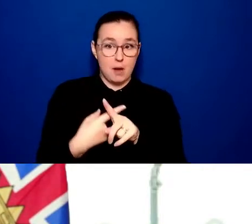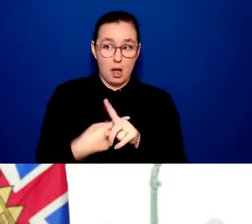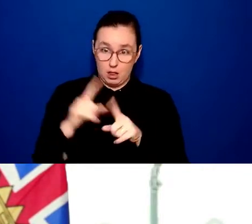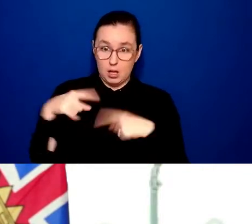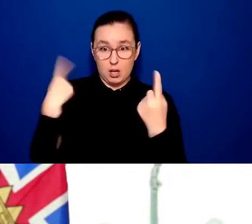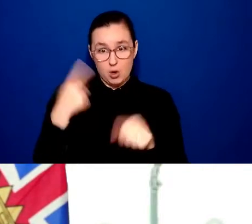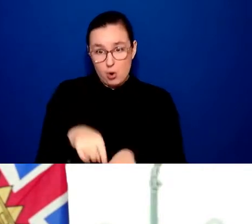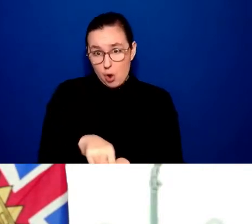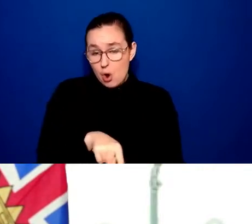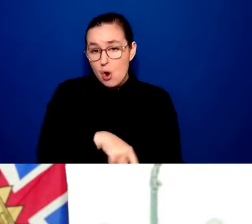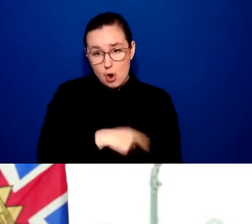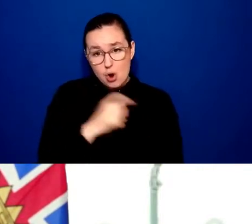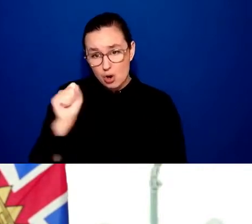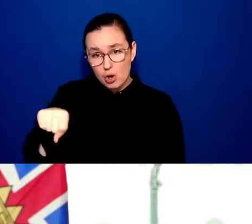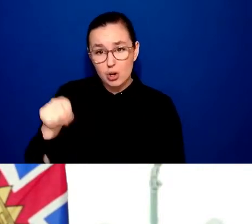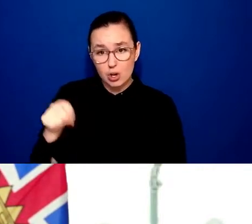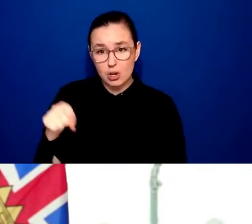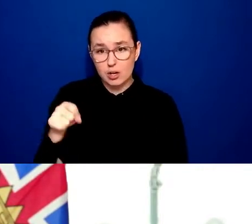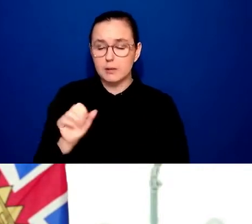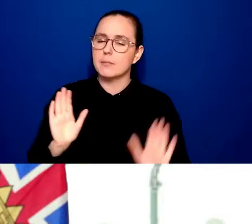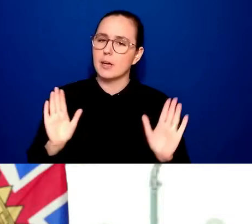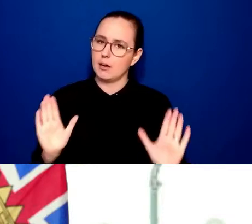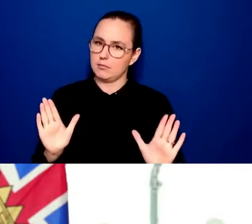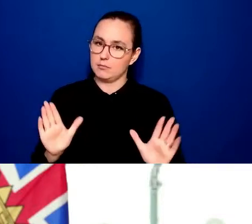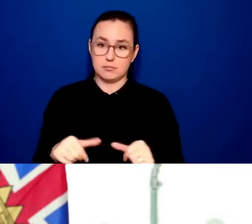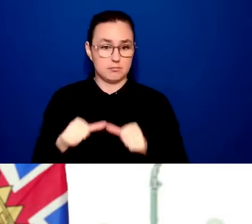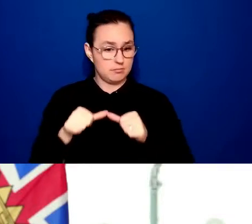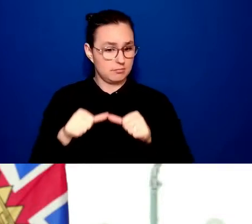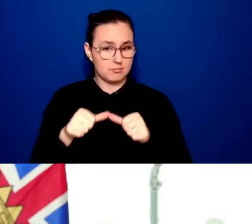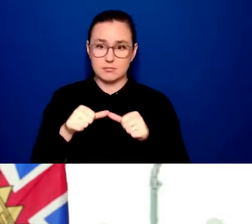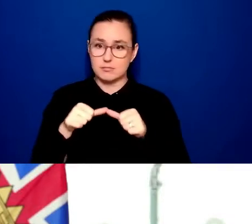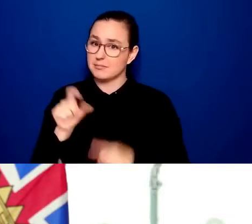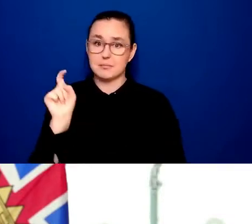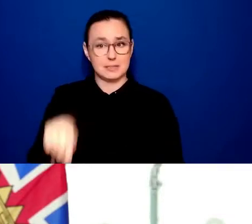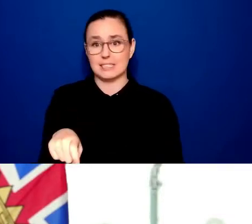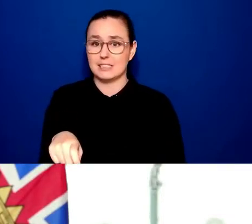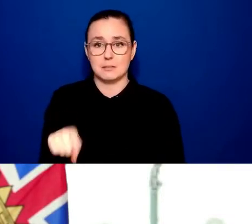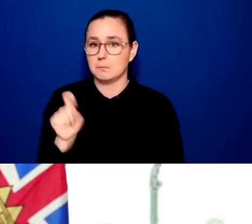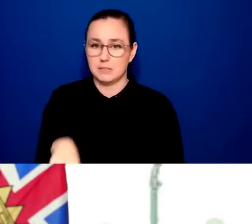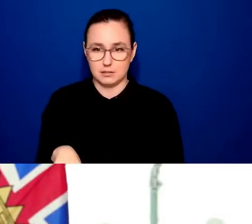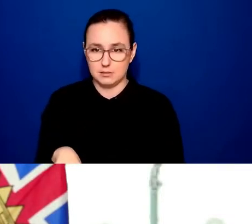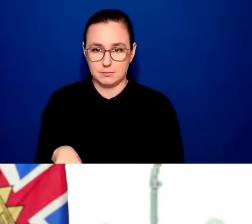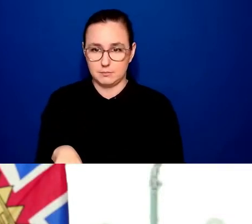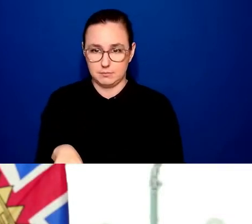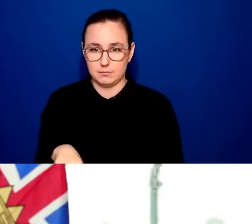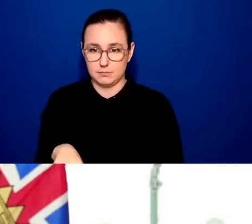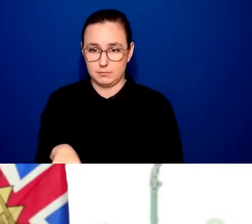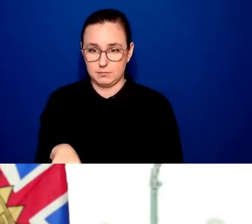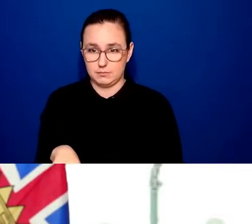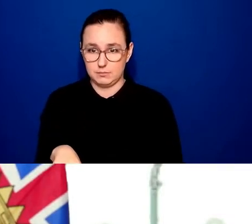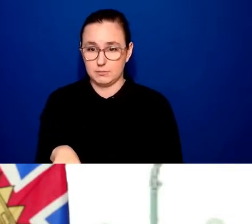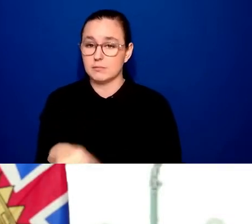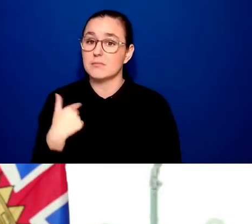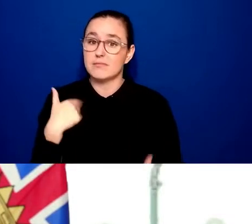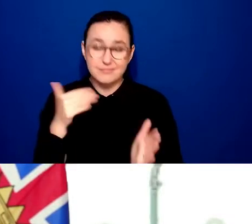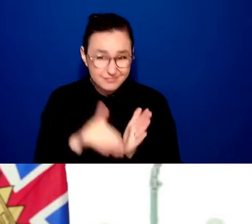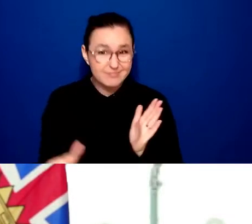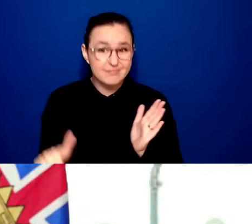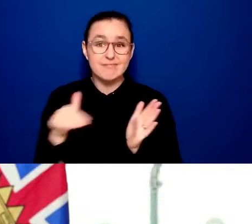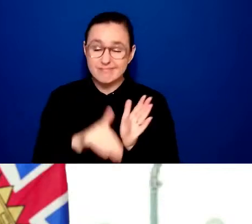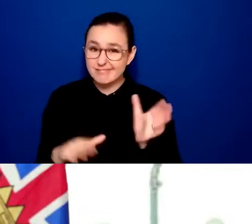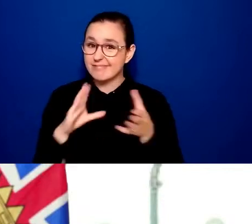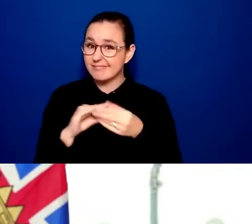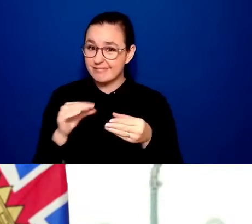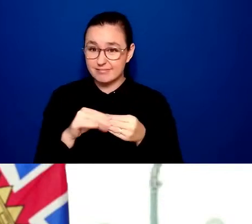These are the things that we need to continue to do. And as we said for many, many months now, these are the things that we do for those we